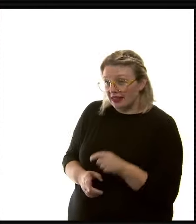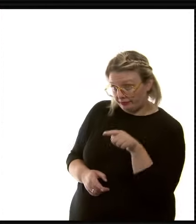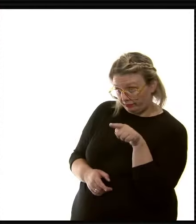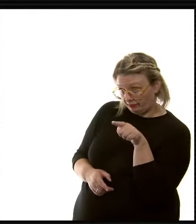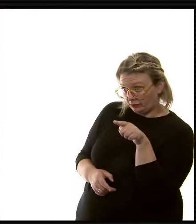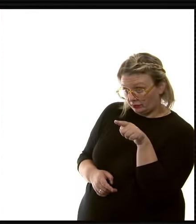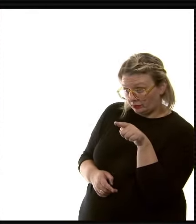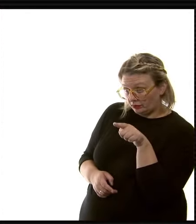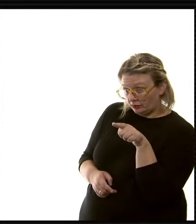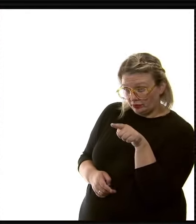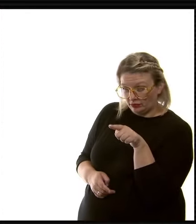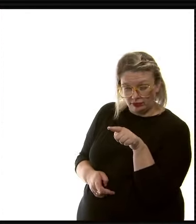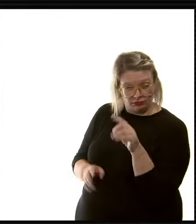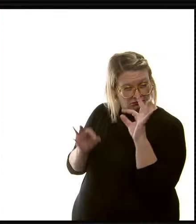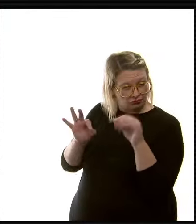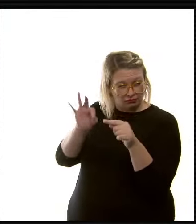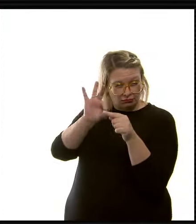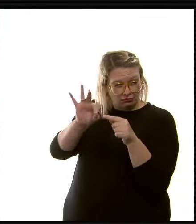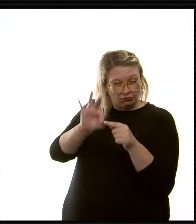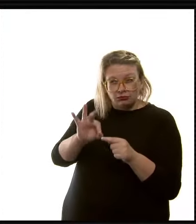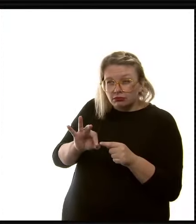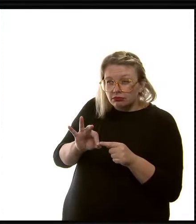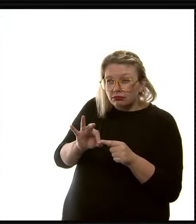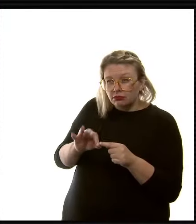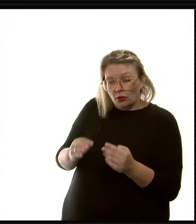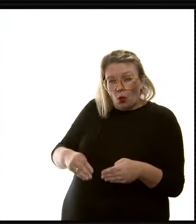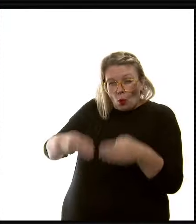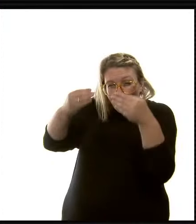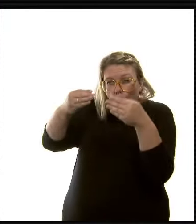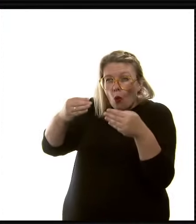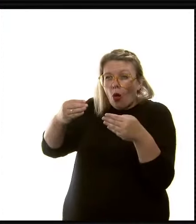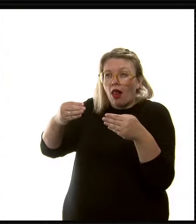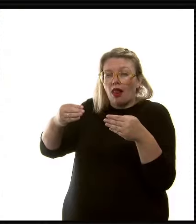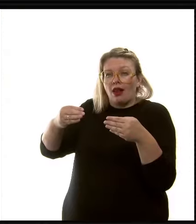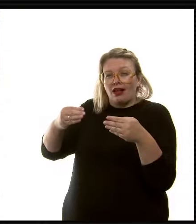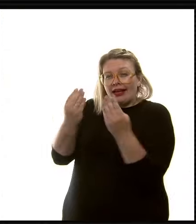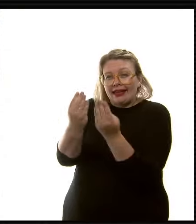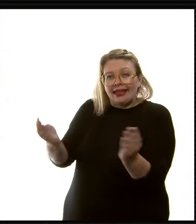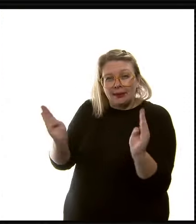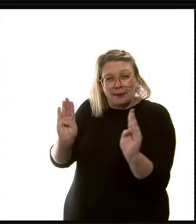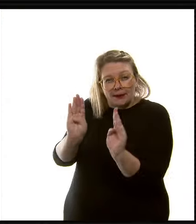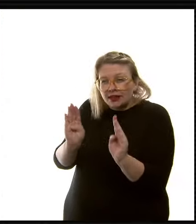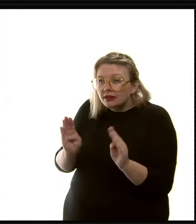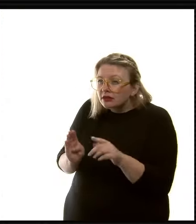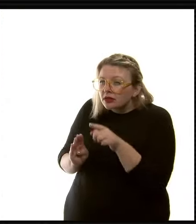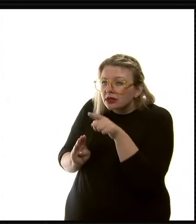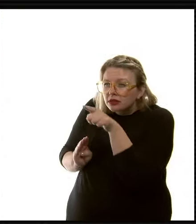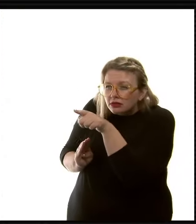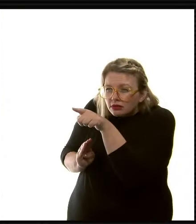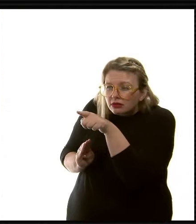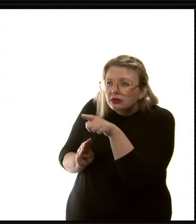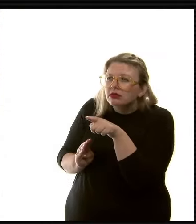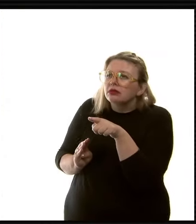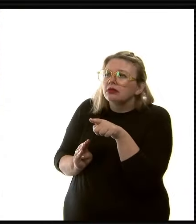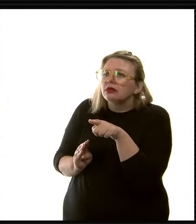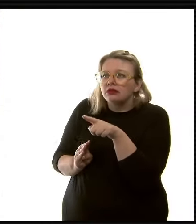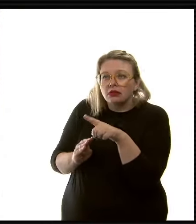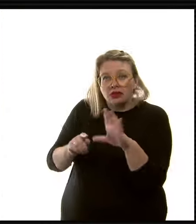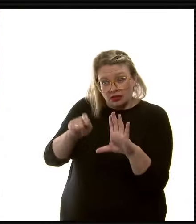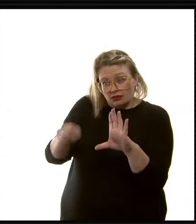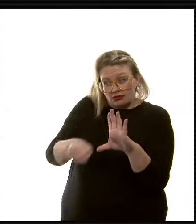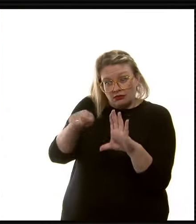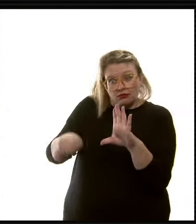like everything that makes a castle. You know, we have the high walls, we have the keep over here. On this side, we have the working water